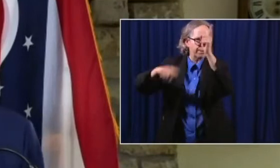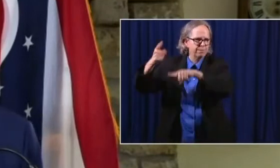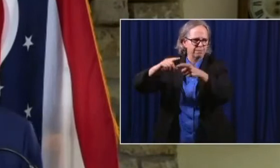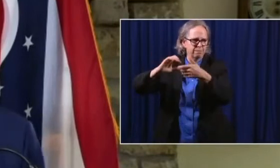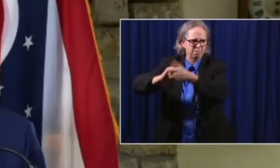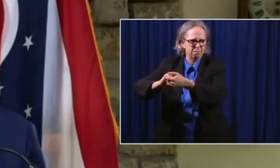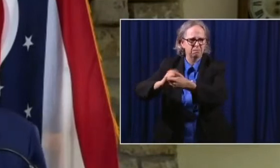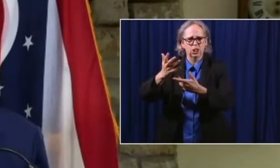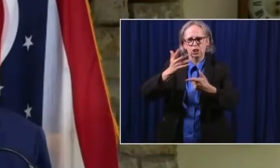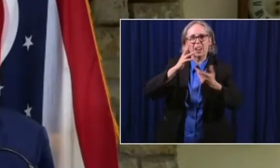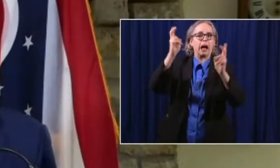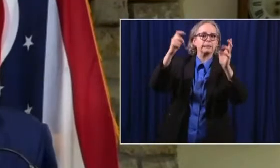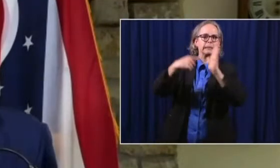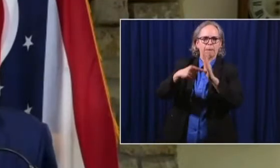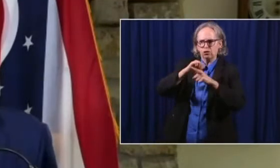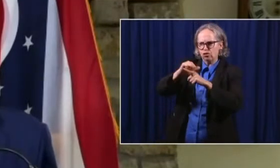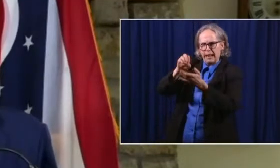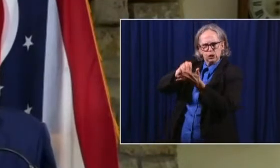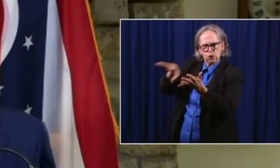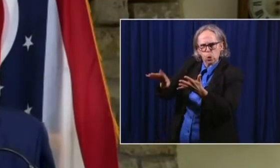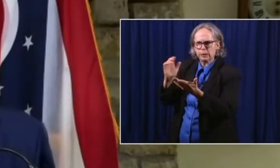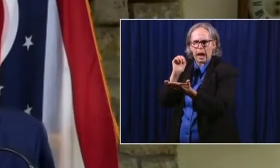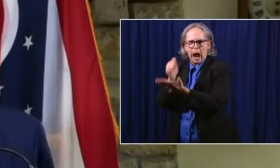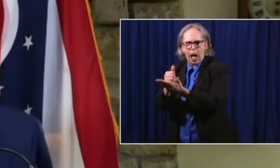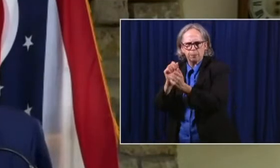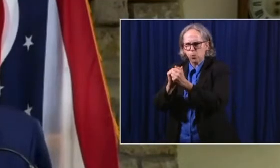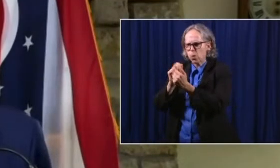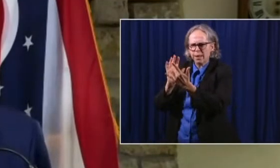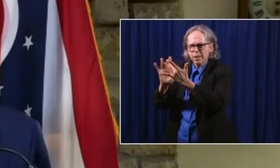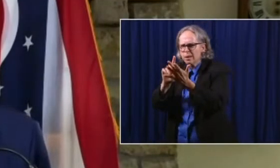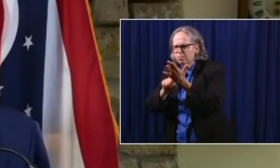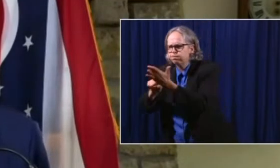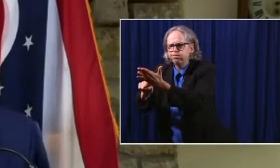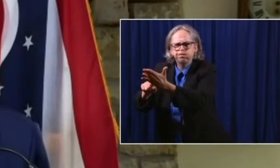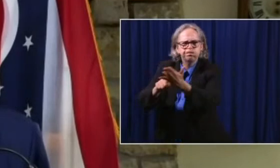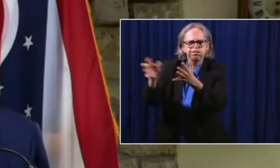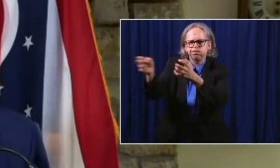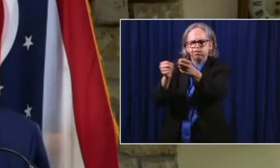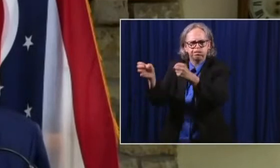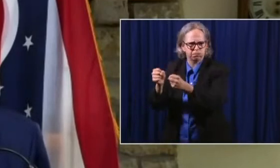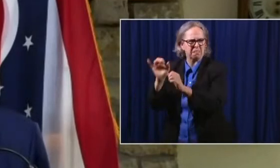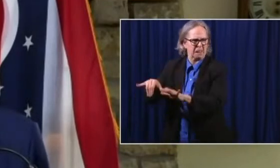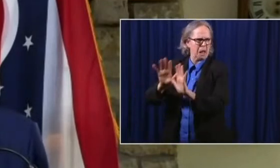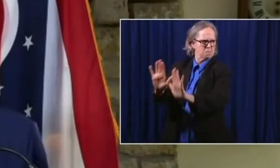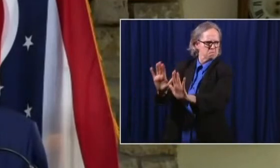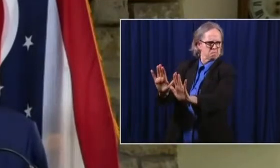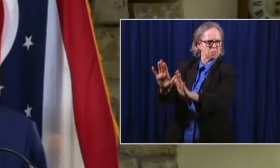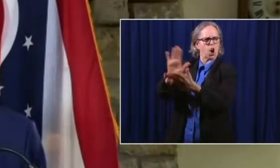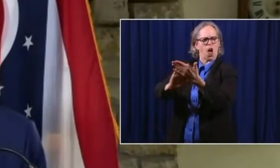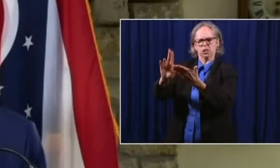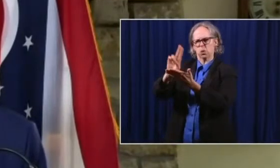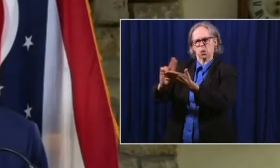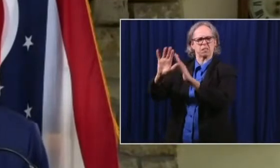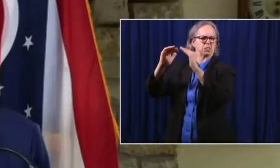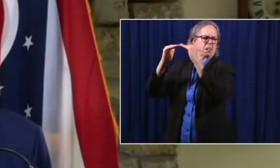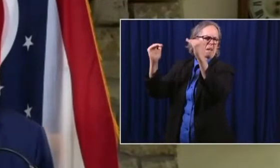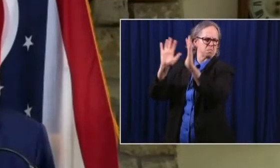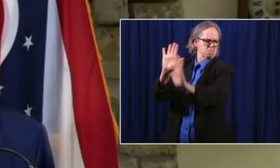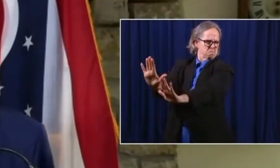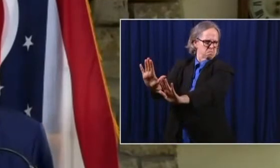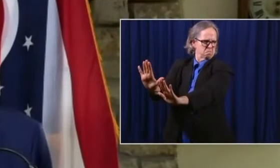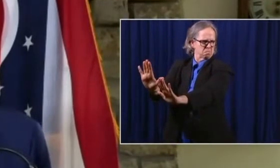of the contact tracing system. So at the college level, we certainly have seen